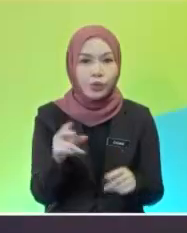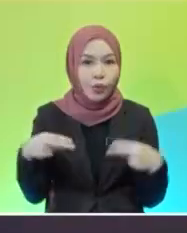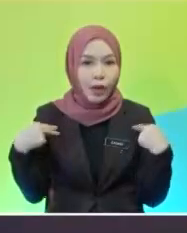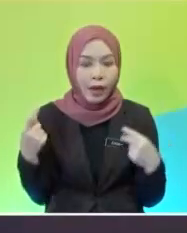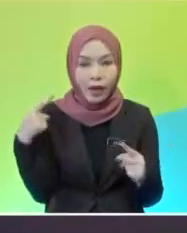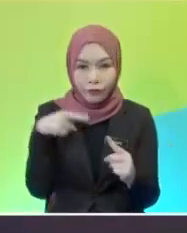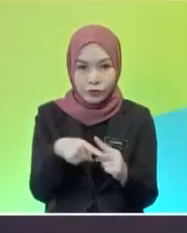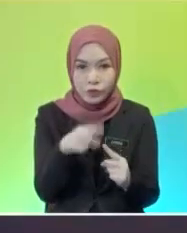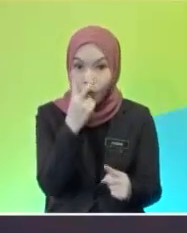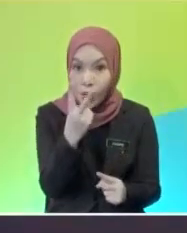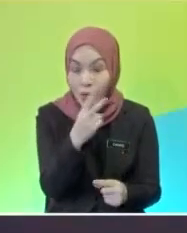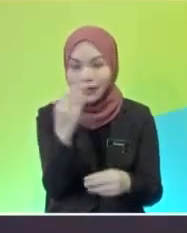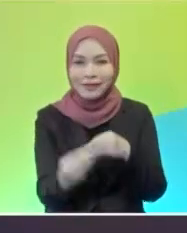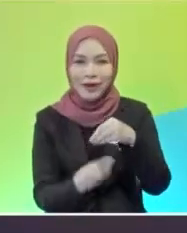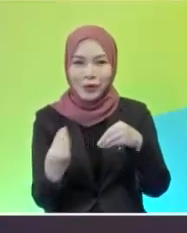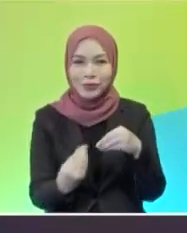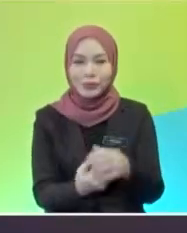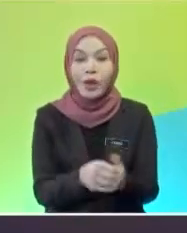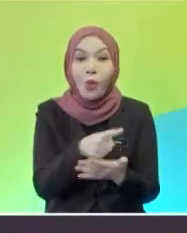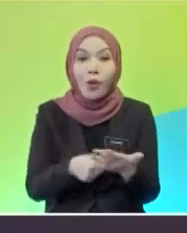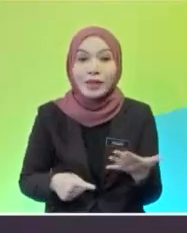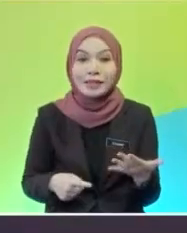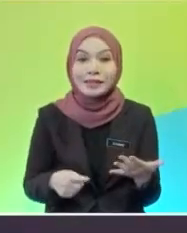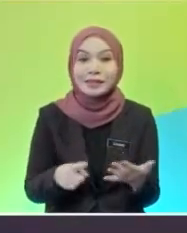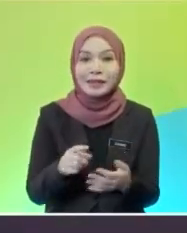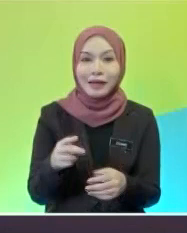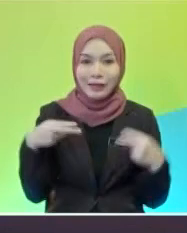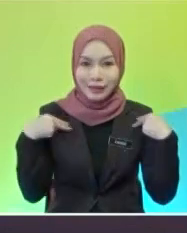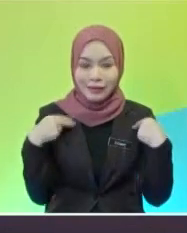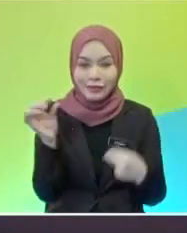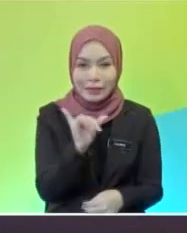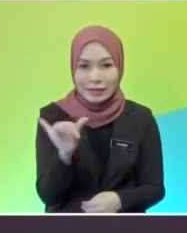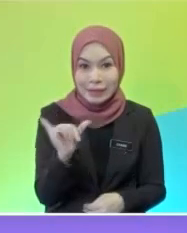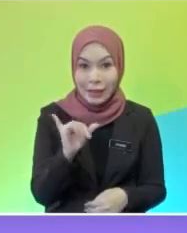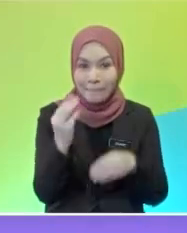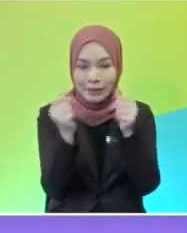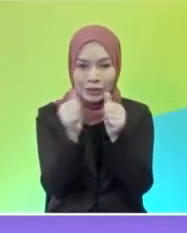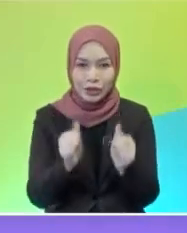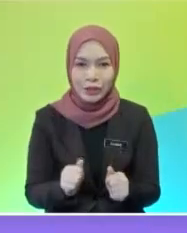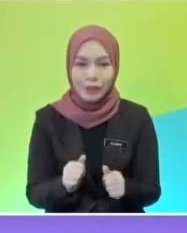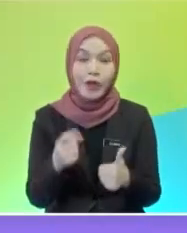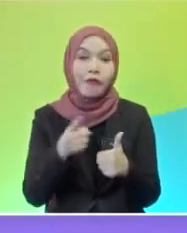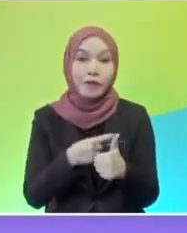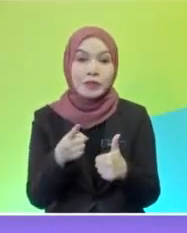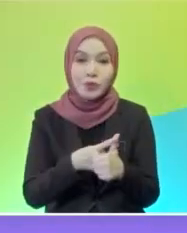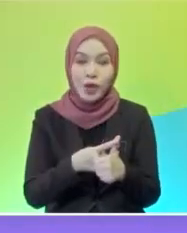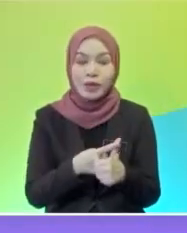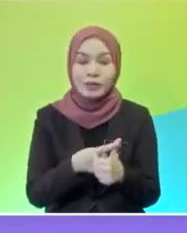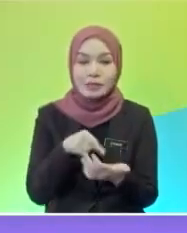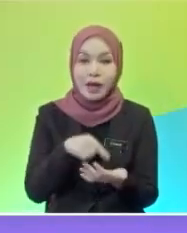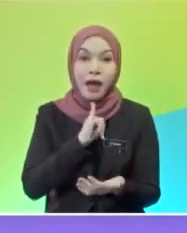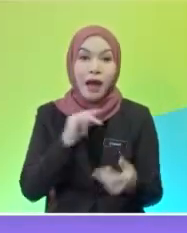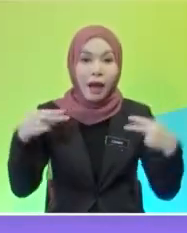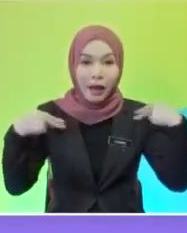the same shape. Okay. Okay. All right, let's do it. All right, let's start. Okay. Okay, the first one. Okay, I